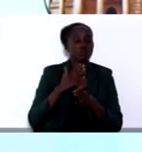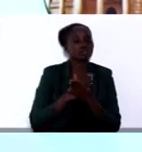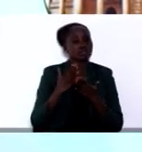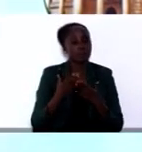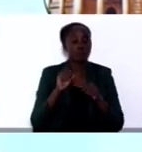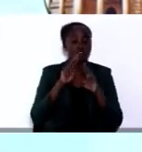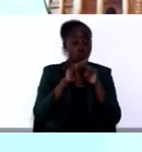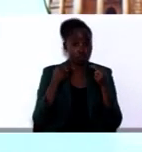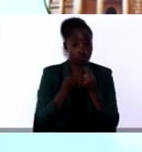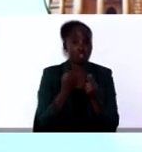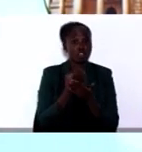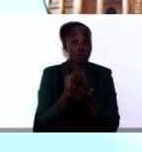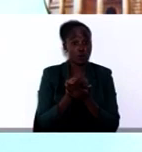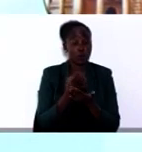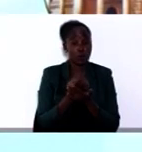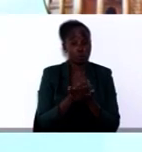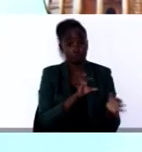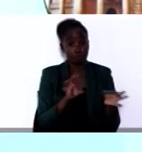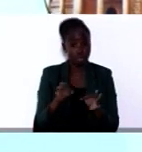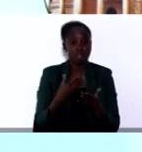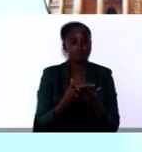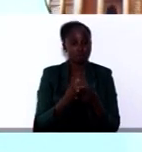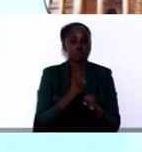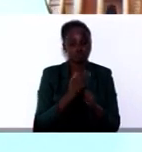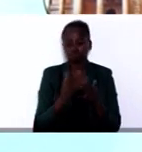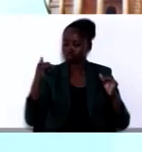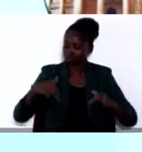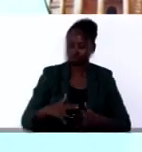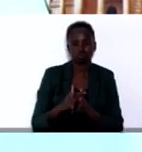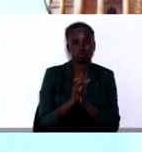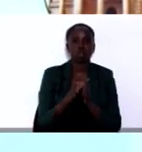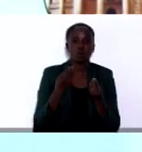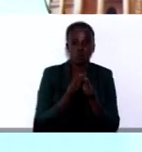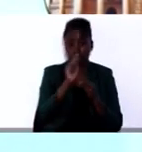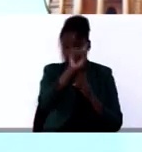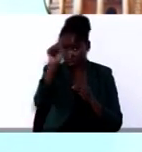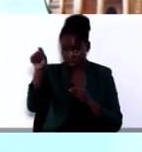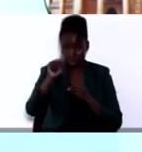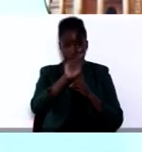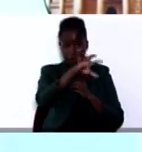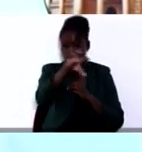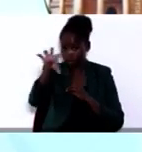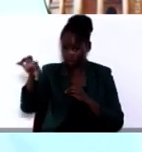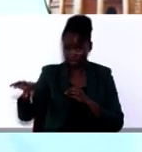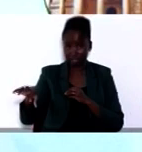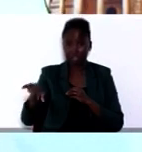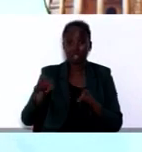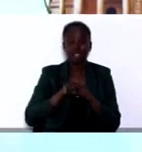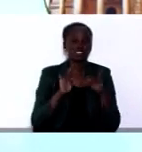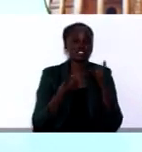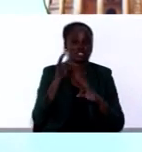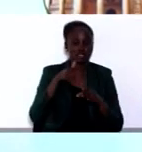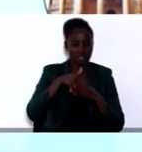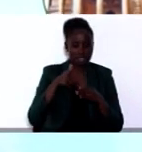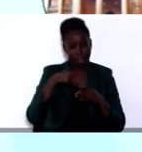sub-national economic diplomacy and intensify collaboration with various provinces and city regions in our continent.